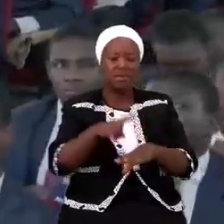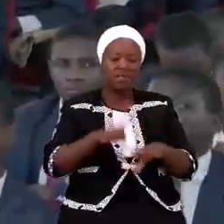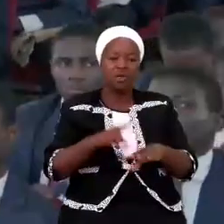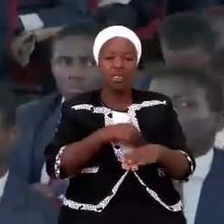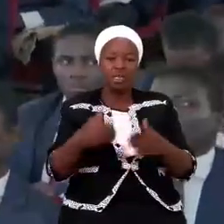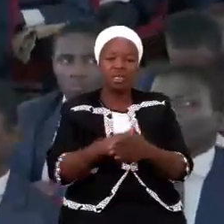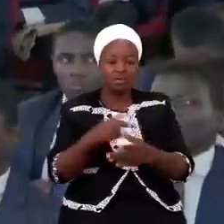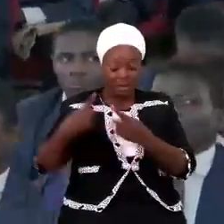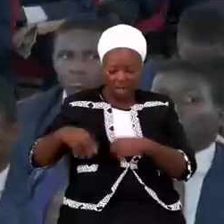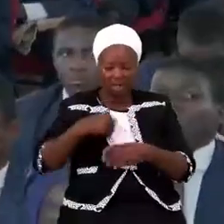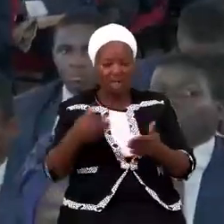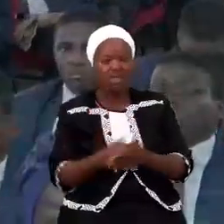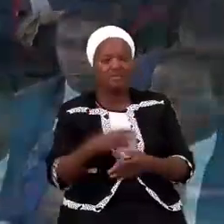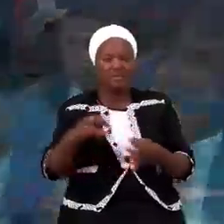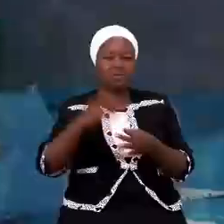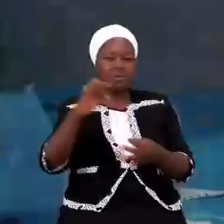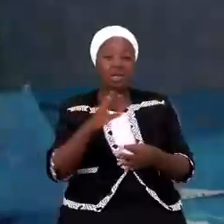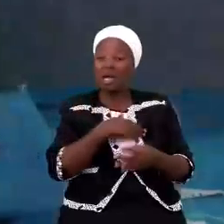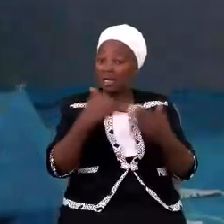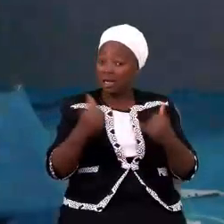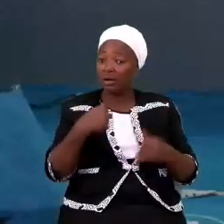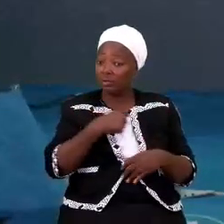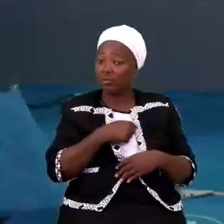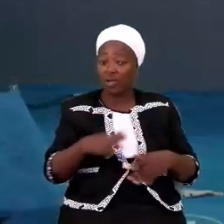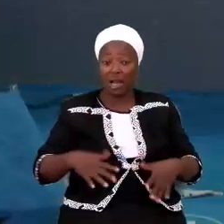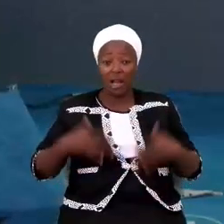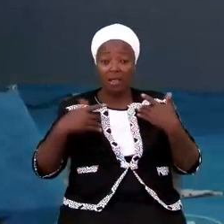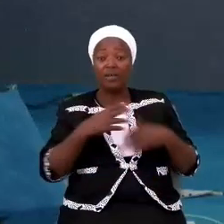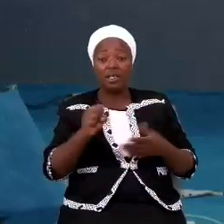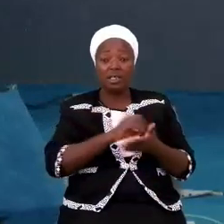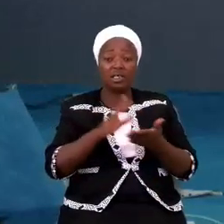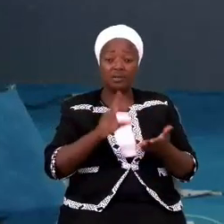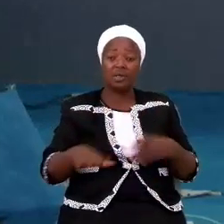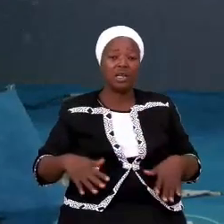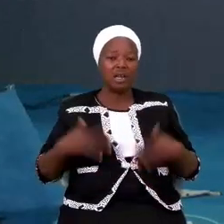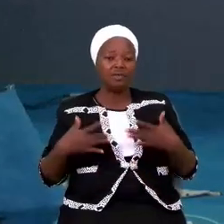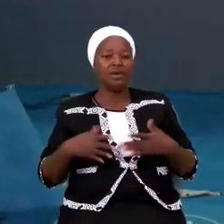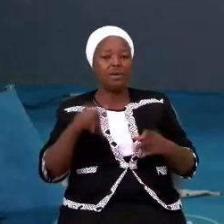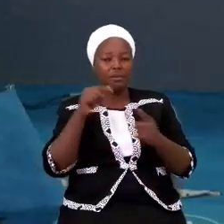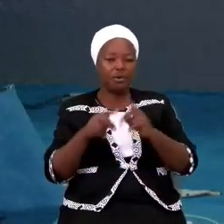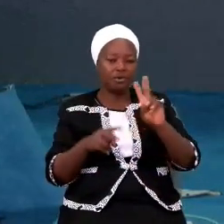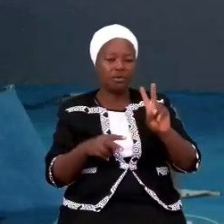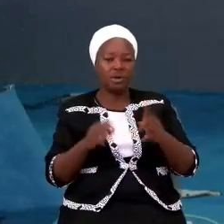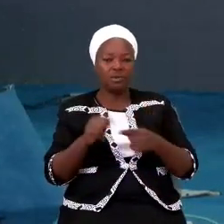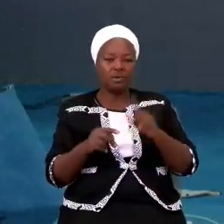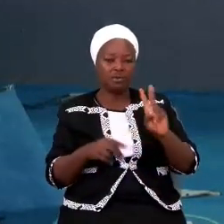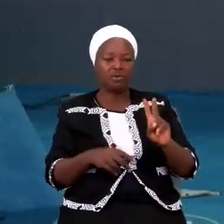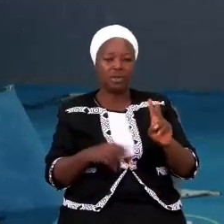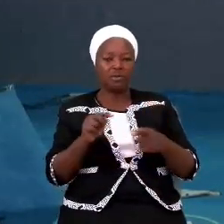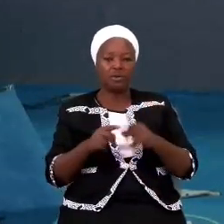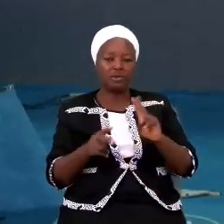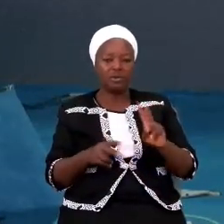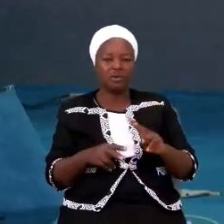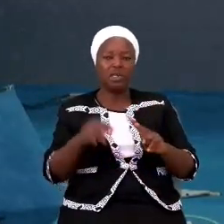number two now. Number two is the reciprocal love of man for God